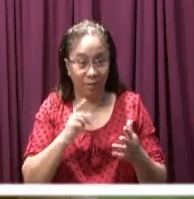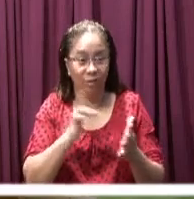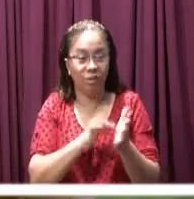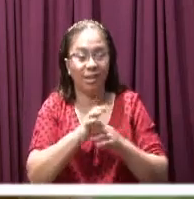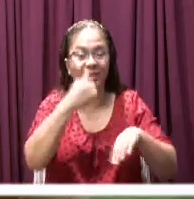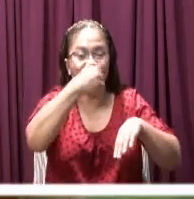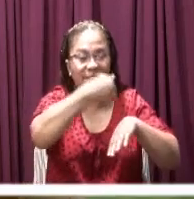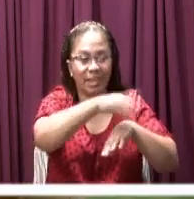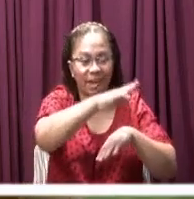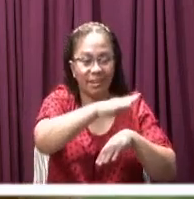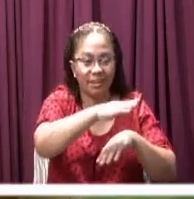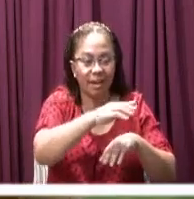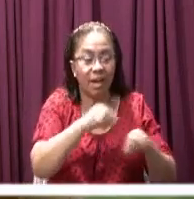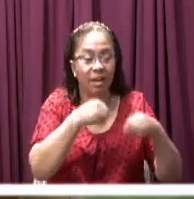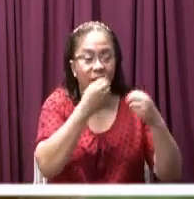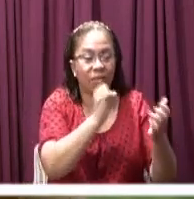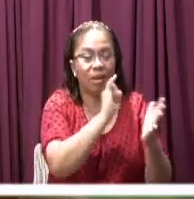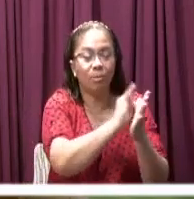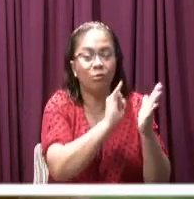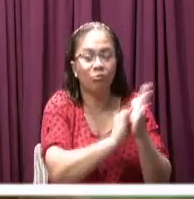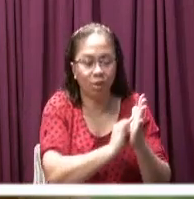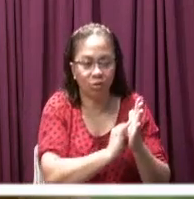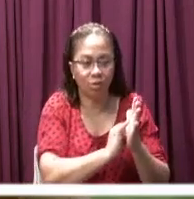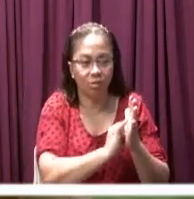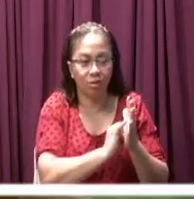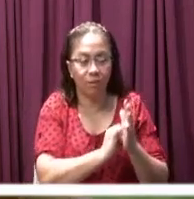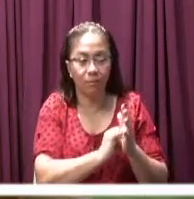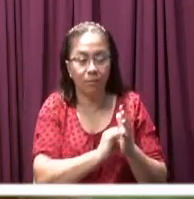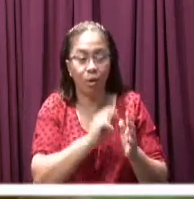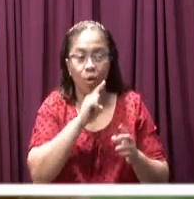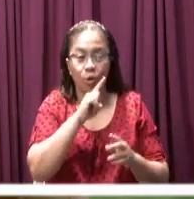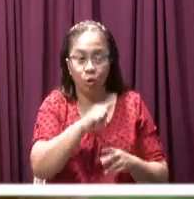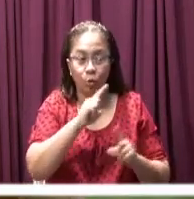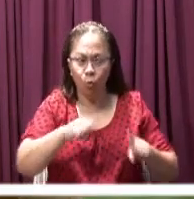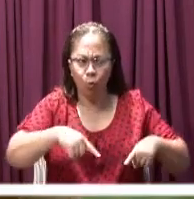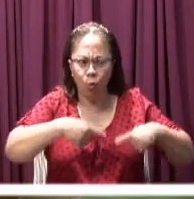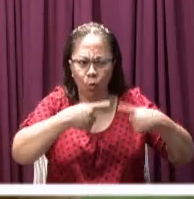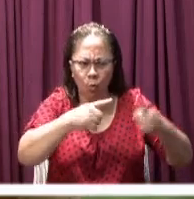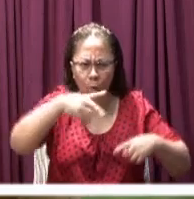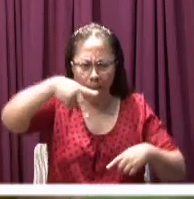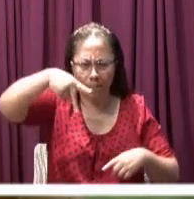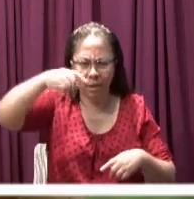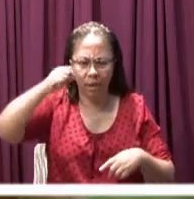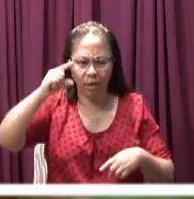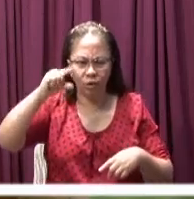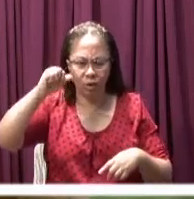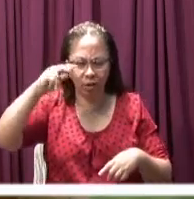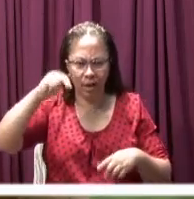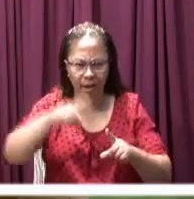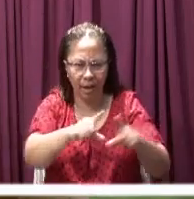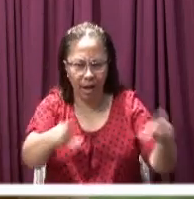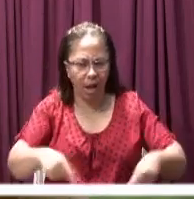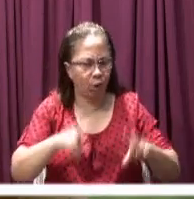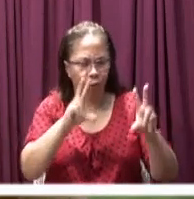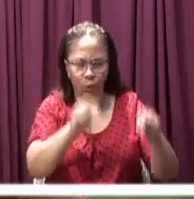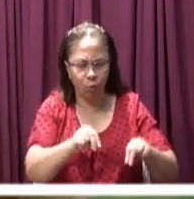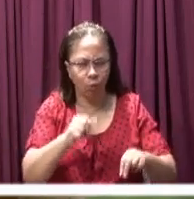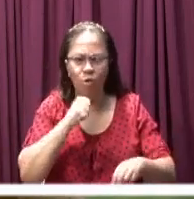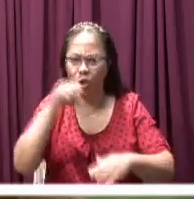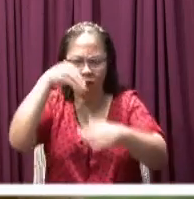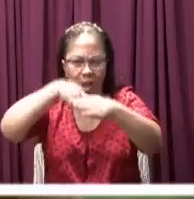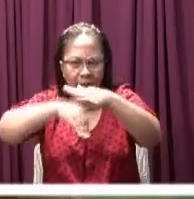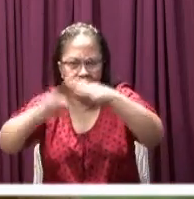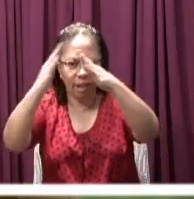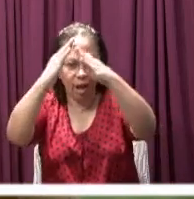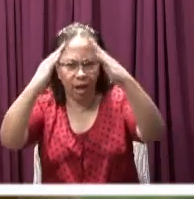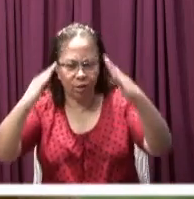sent out, instructing them as follows: "Do not turn your steps to pagan territories, and do not enter